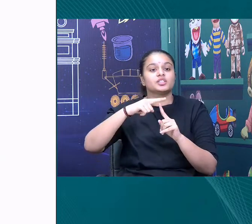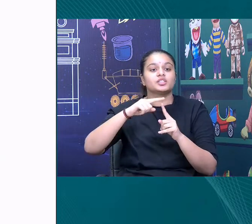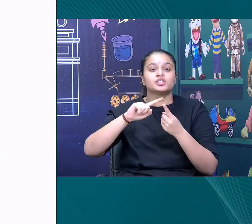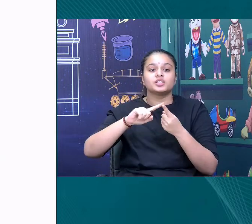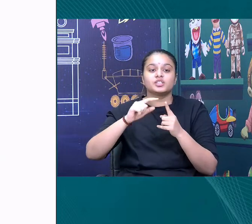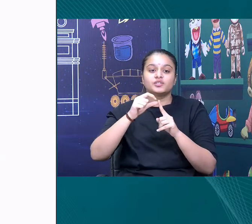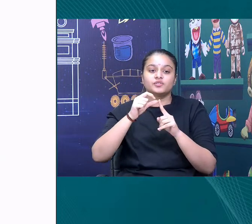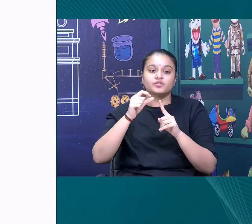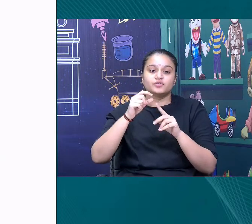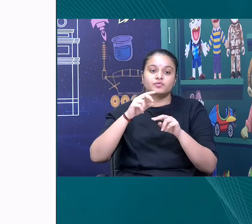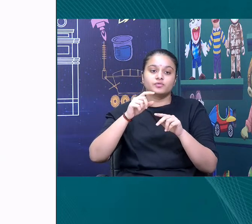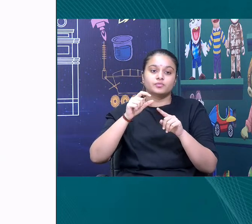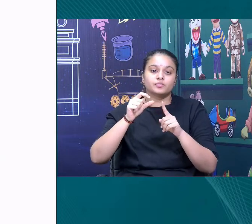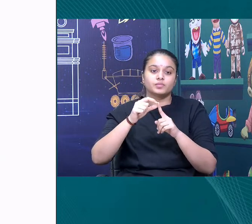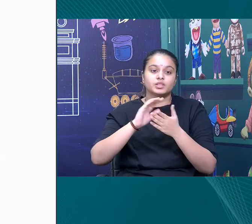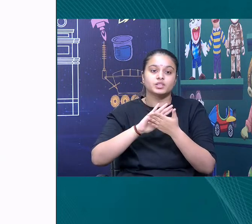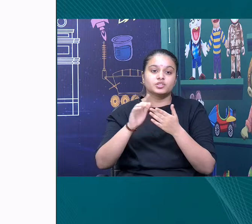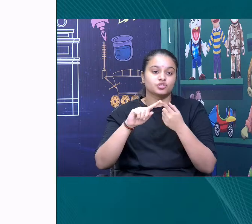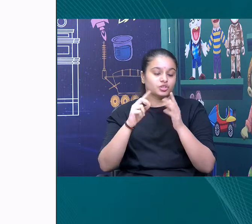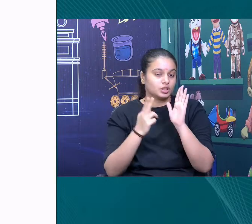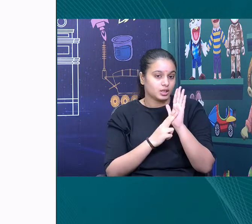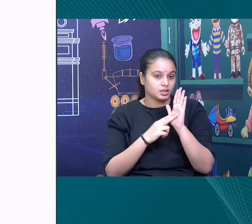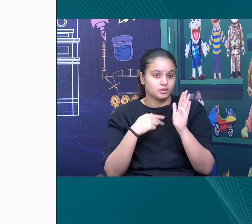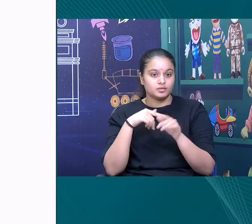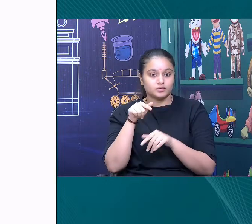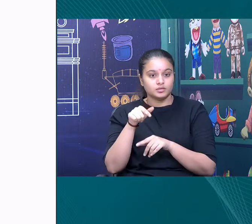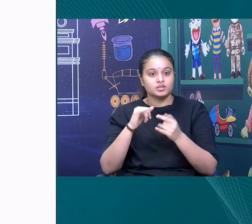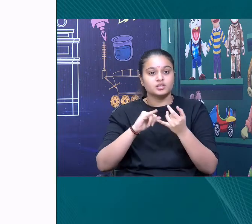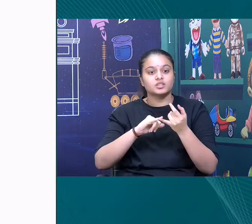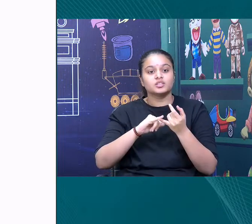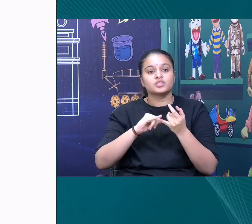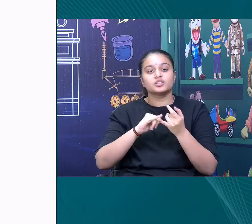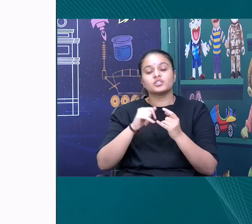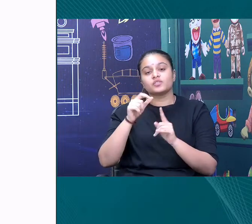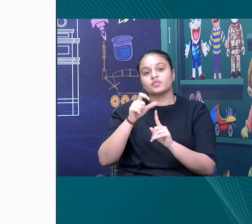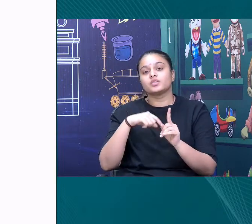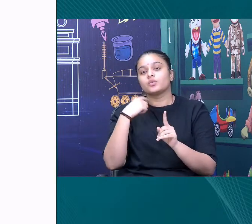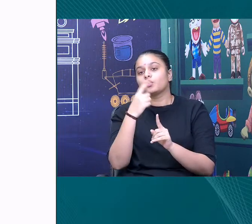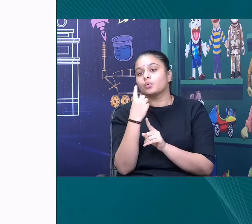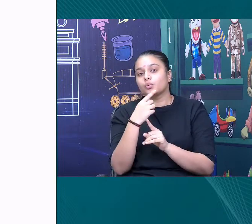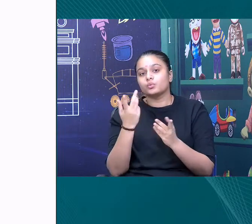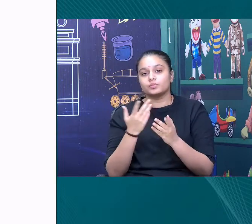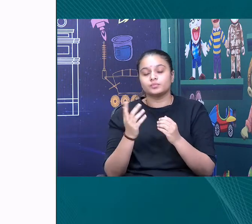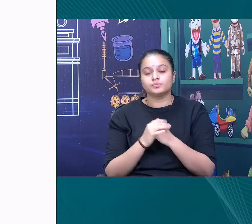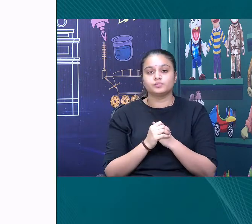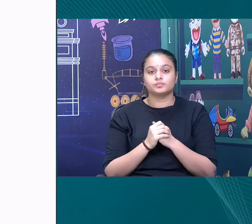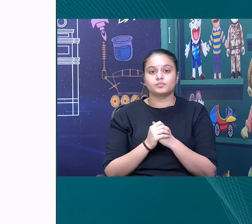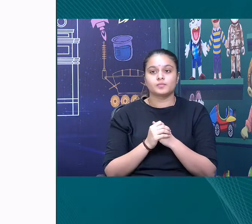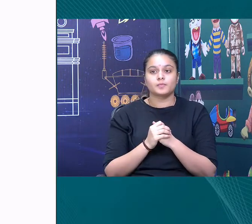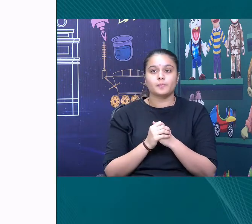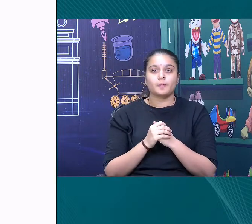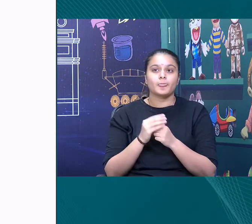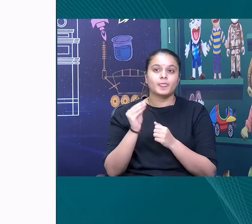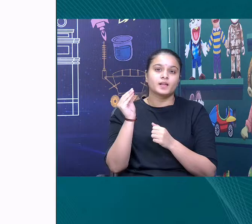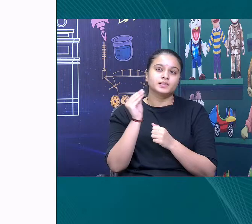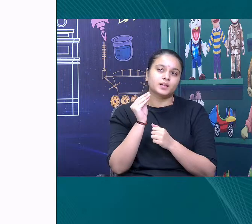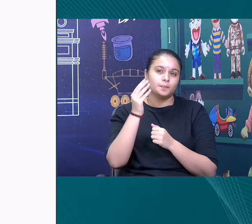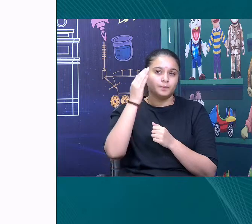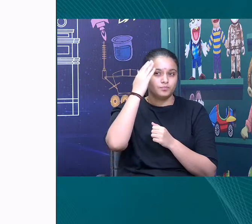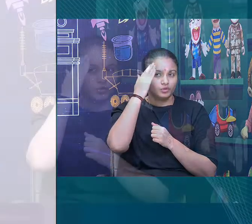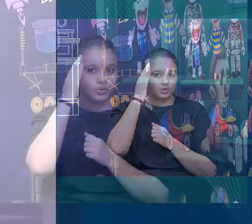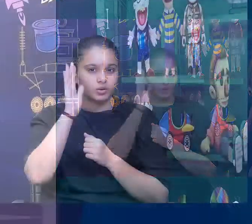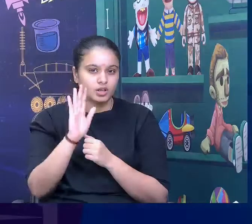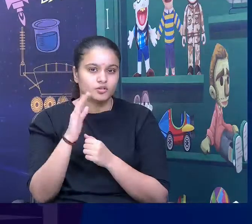Okay. Now, you must be interested in knowing who Stephen Hawking is. Do you know who Stephen Hawking is? A bit about him, but